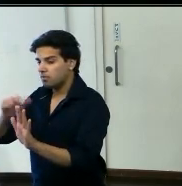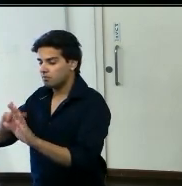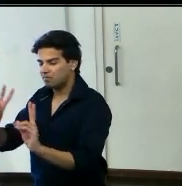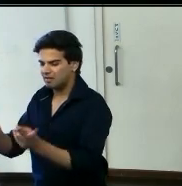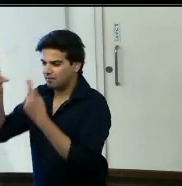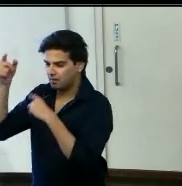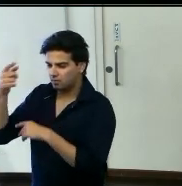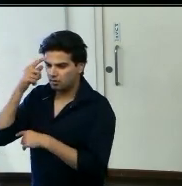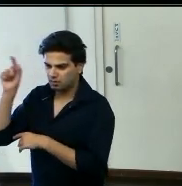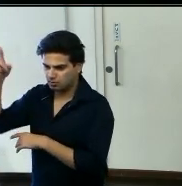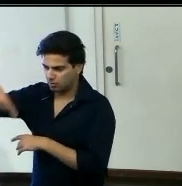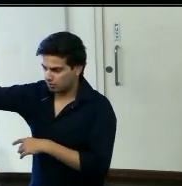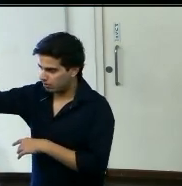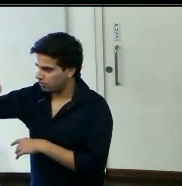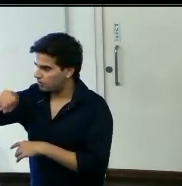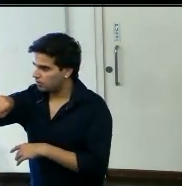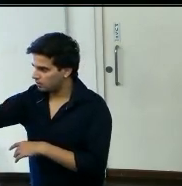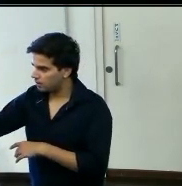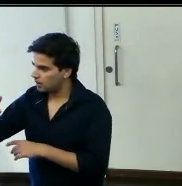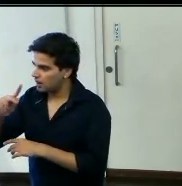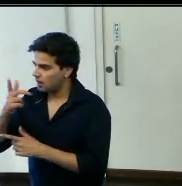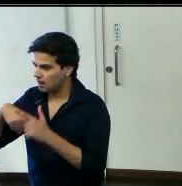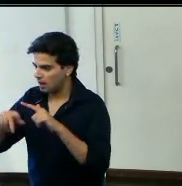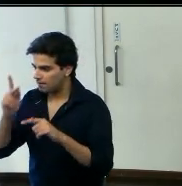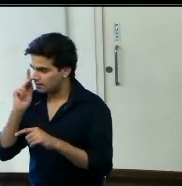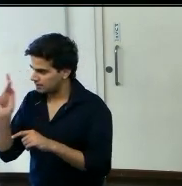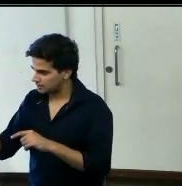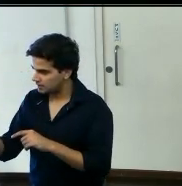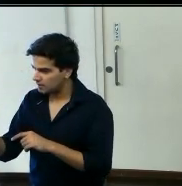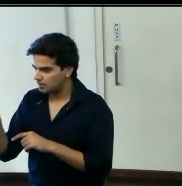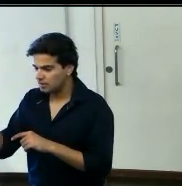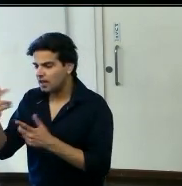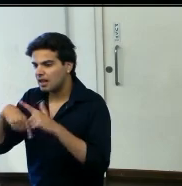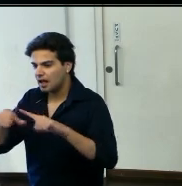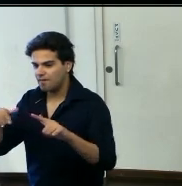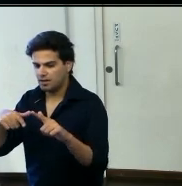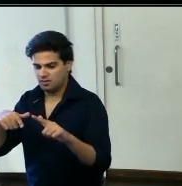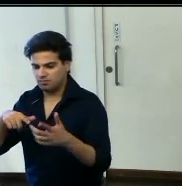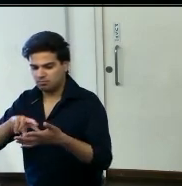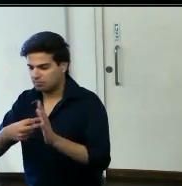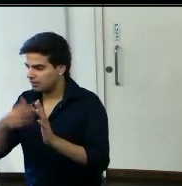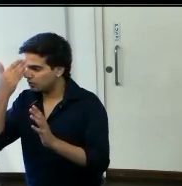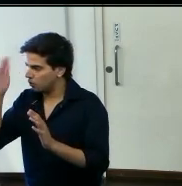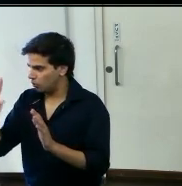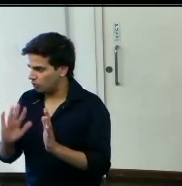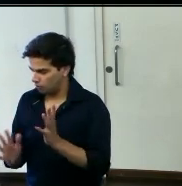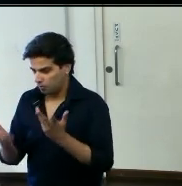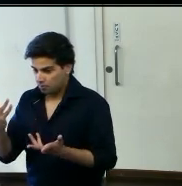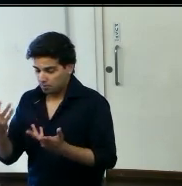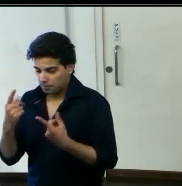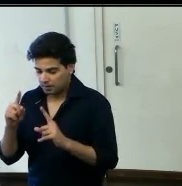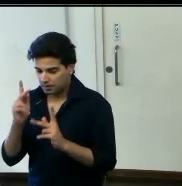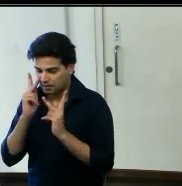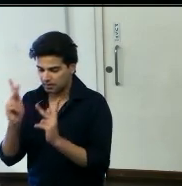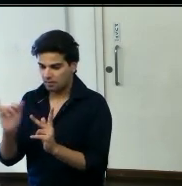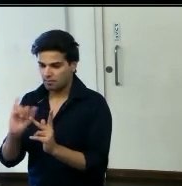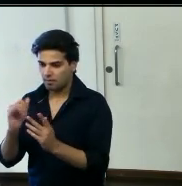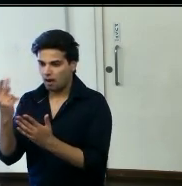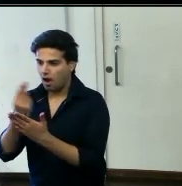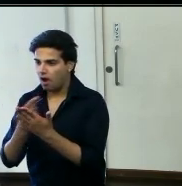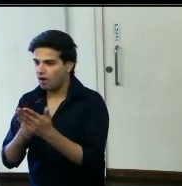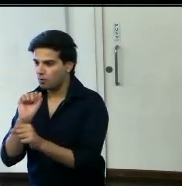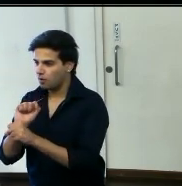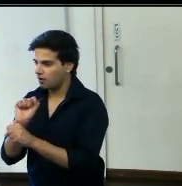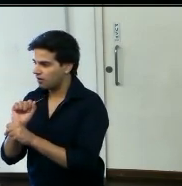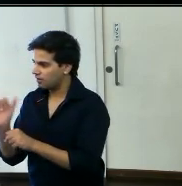when we see the pictorial language, Yeah. we don't know what the language is, but Yeah. still we look at it as an artwork. Correct.